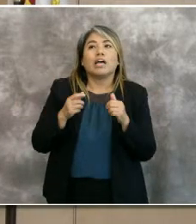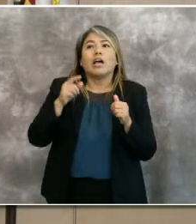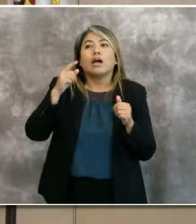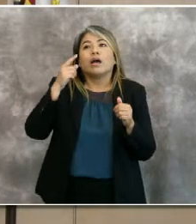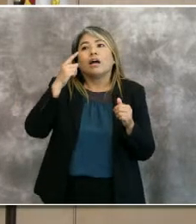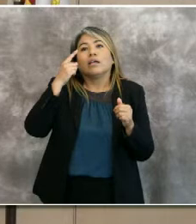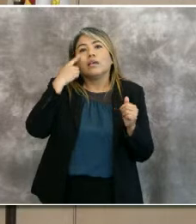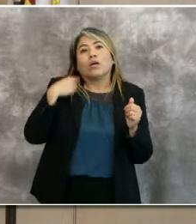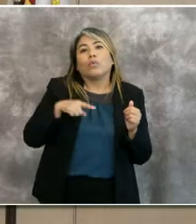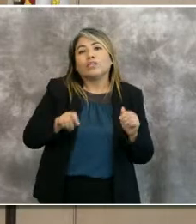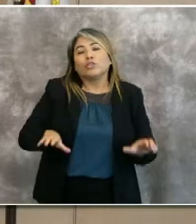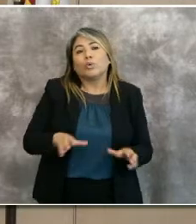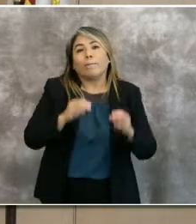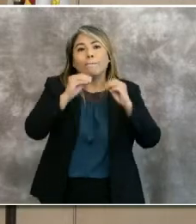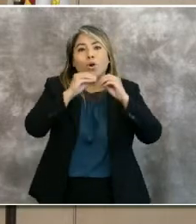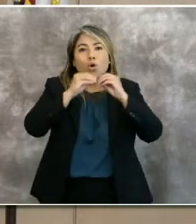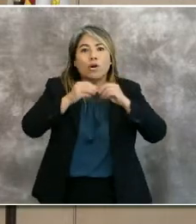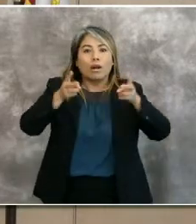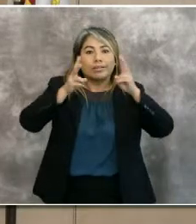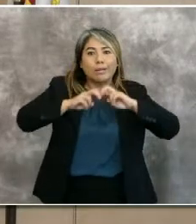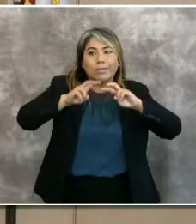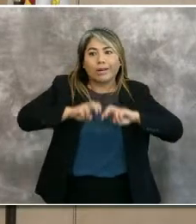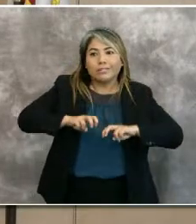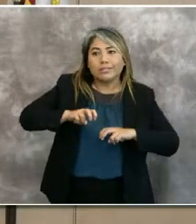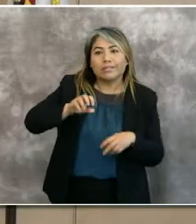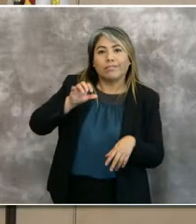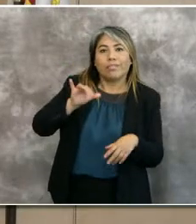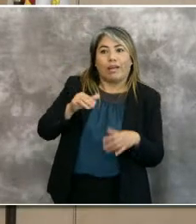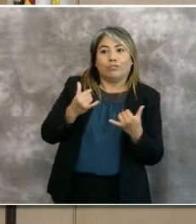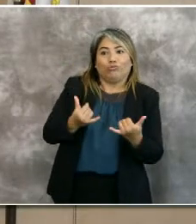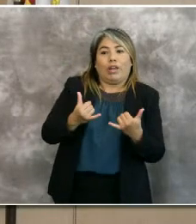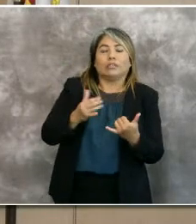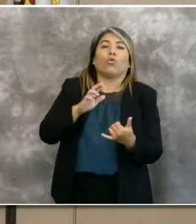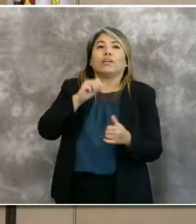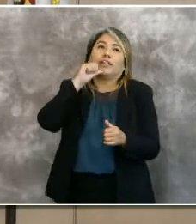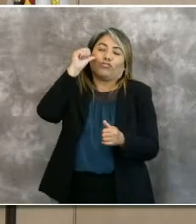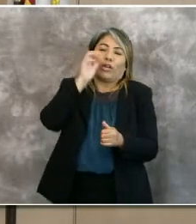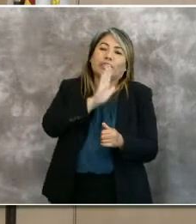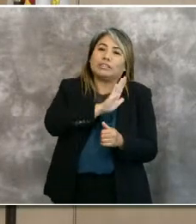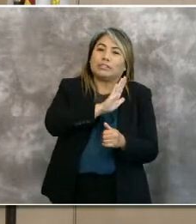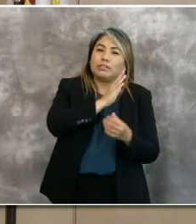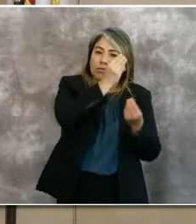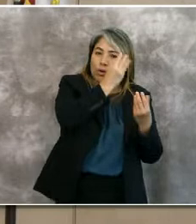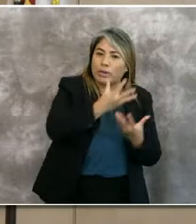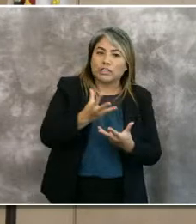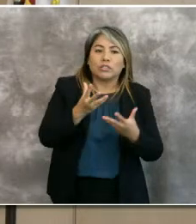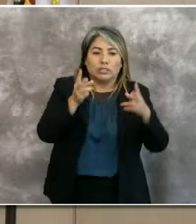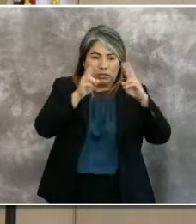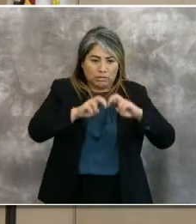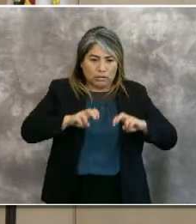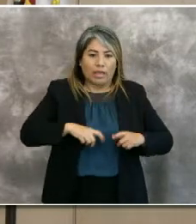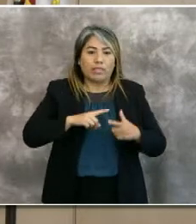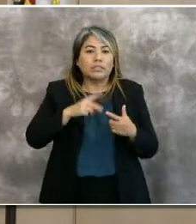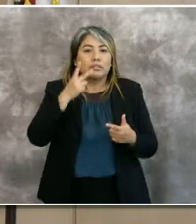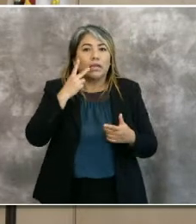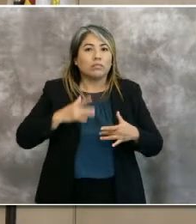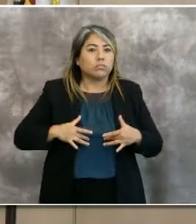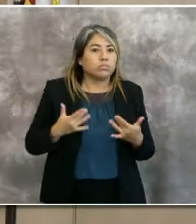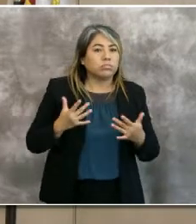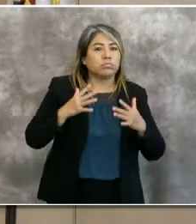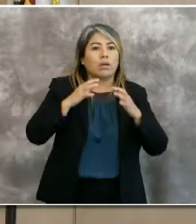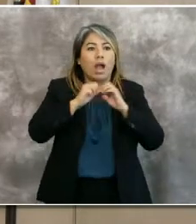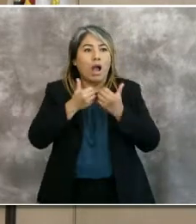more examination of today's or yesterday's information to look at what actually is